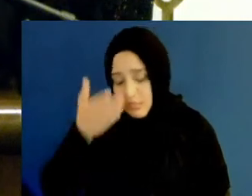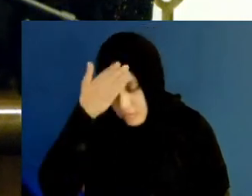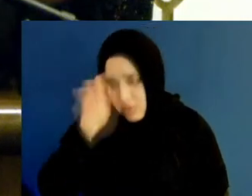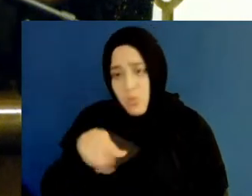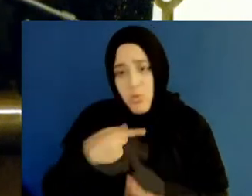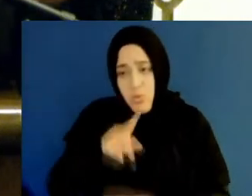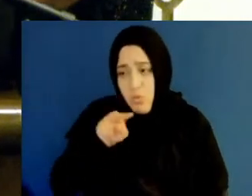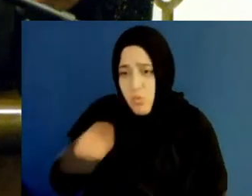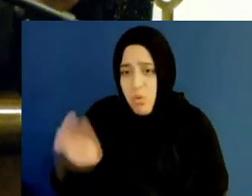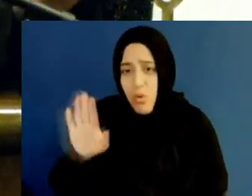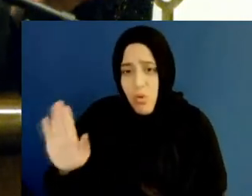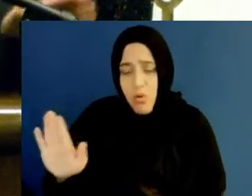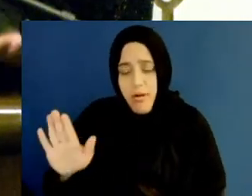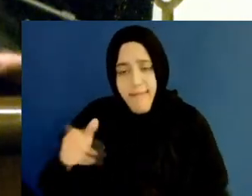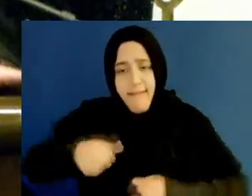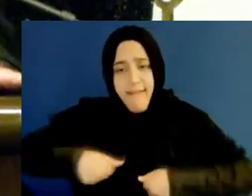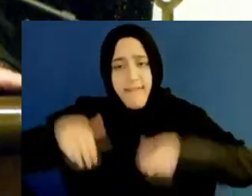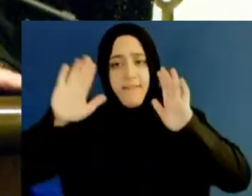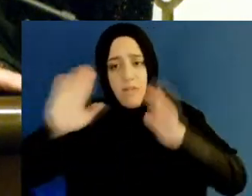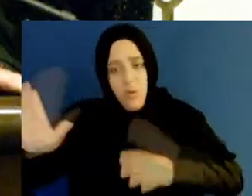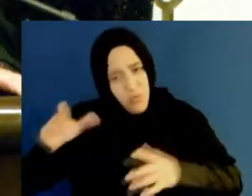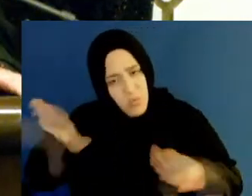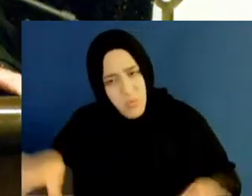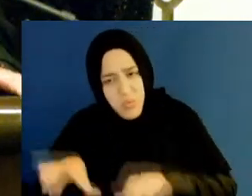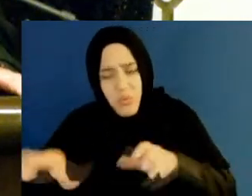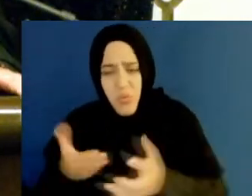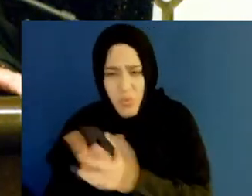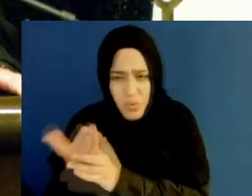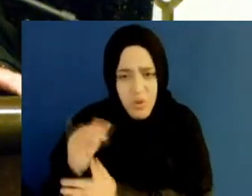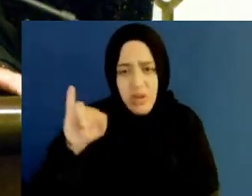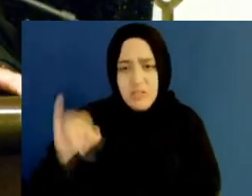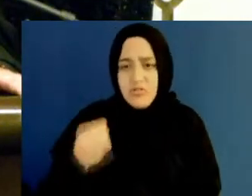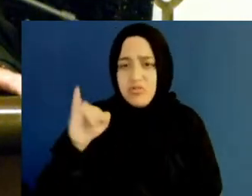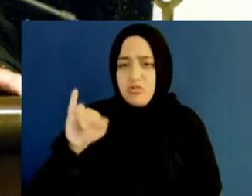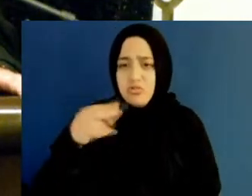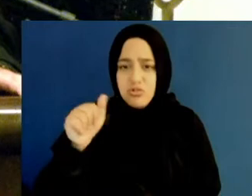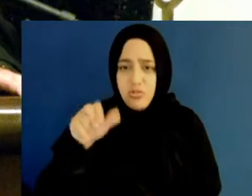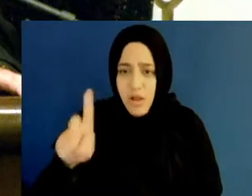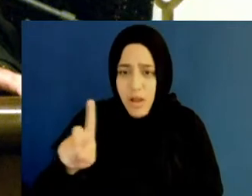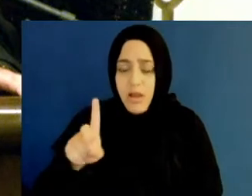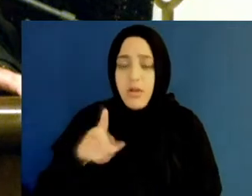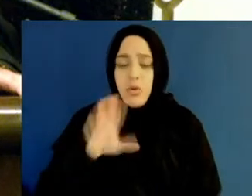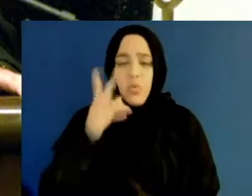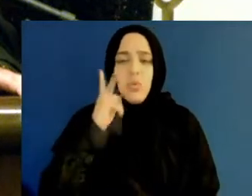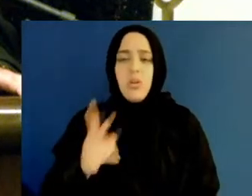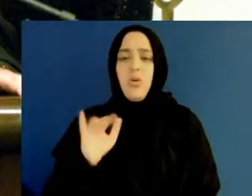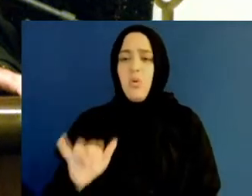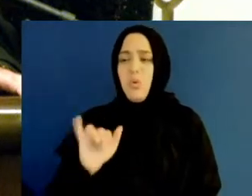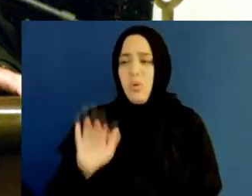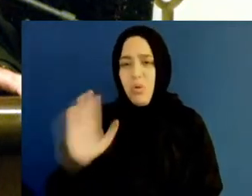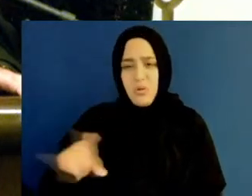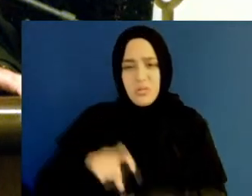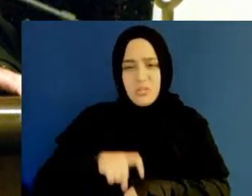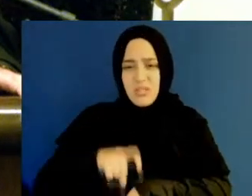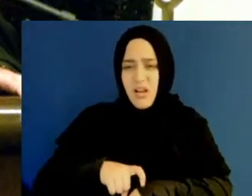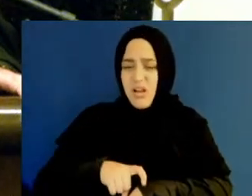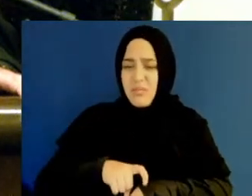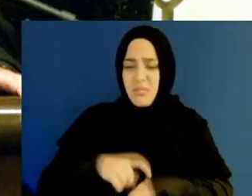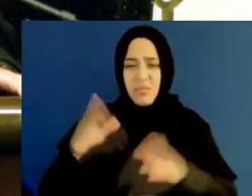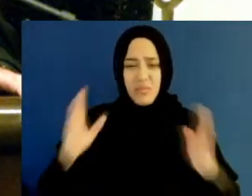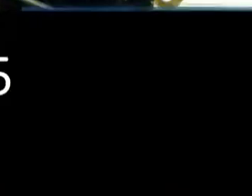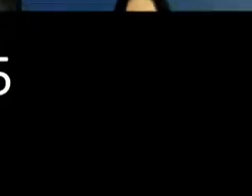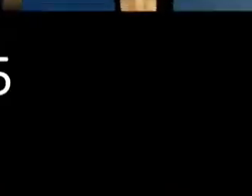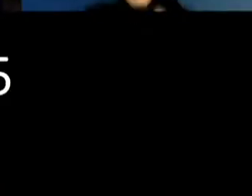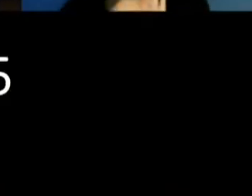the remaining a'immah that the period of Imam al-Sajjad was a period of darkness that perhaps no other imam has